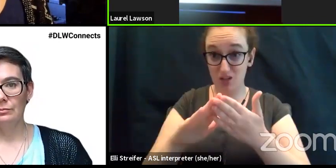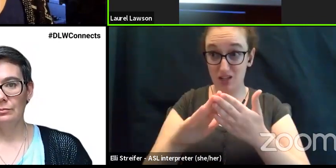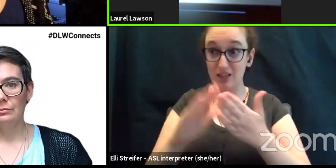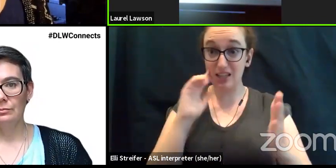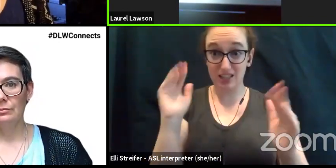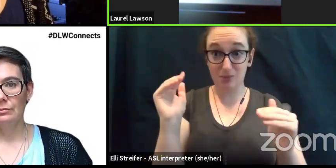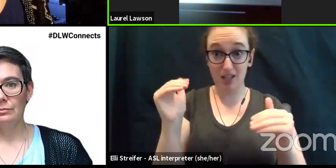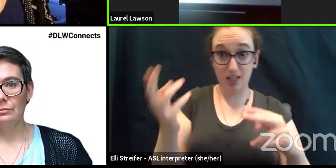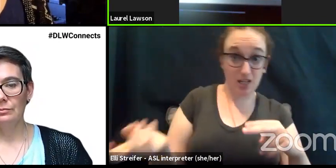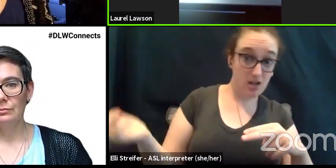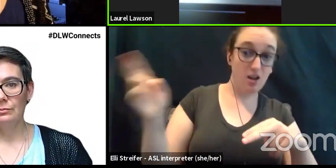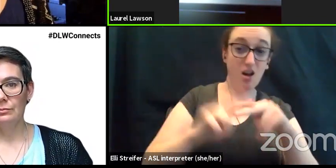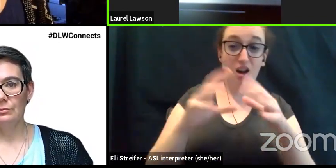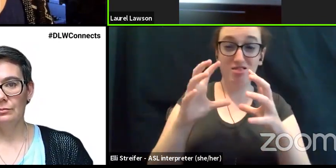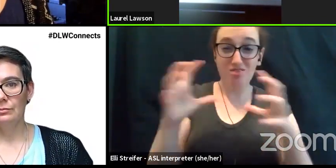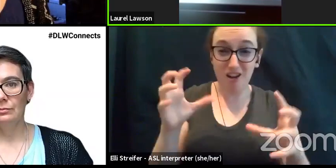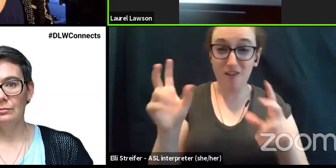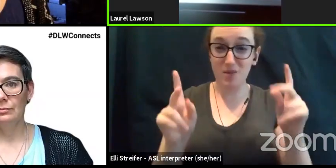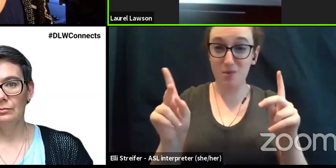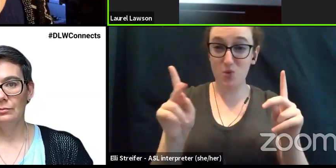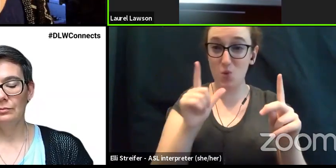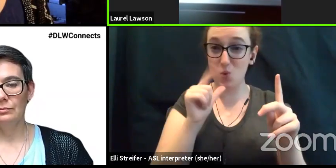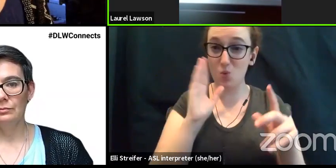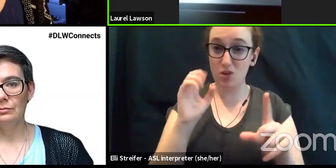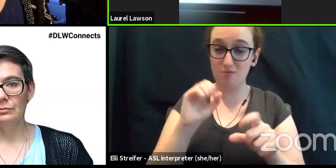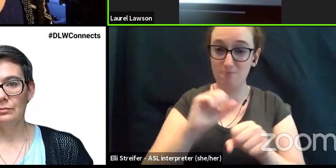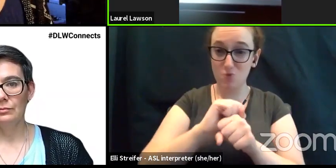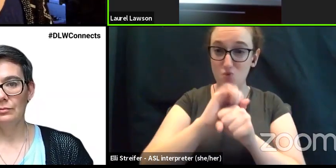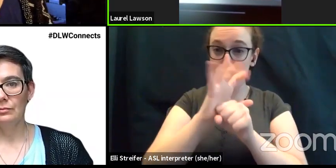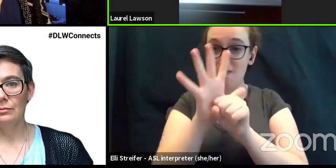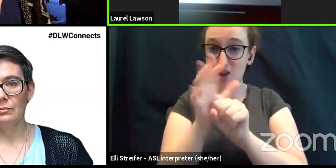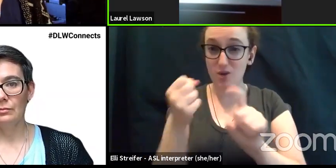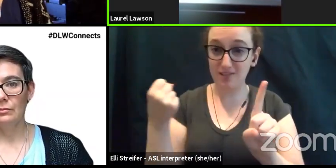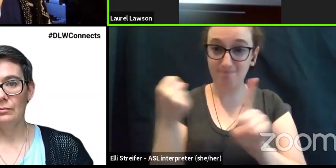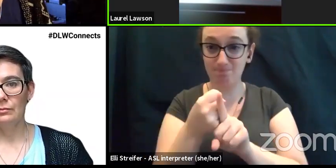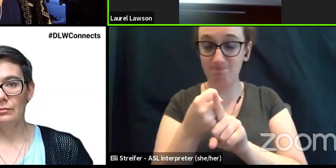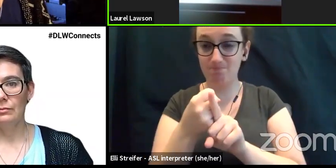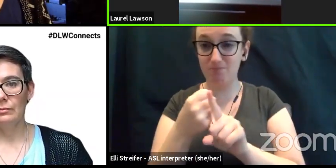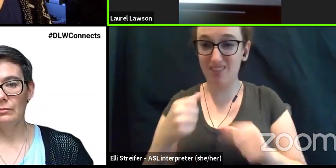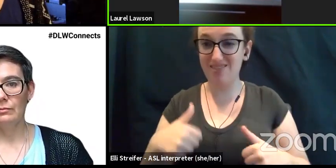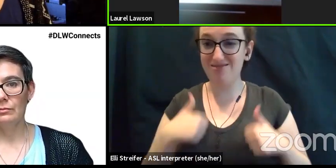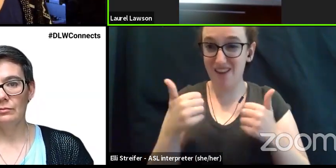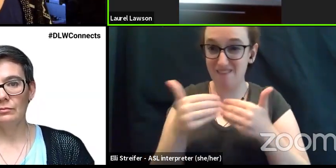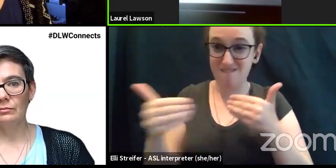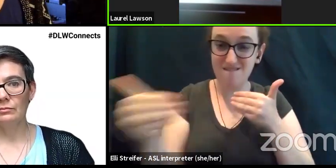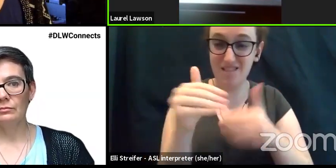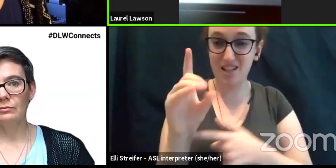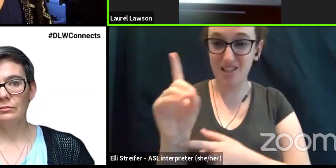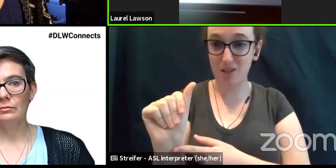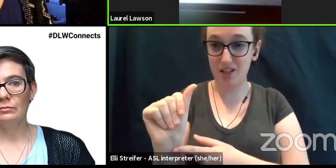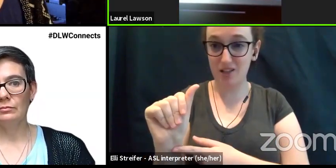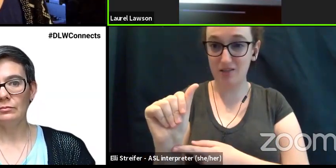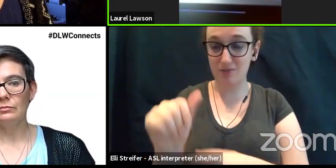who will have lifelong disabilities caused by this illness.